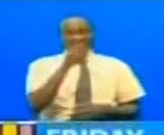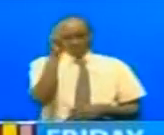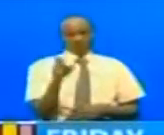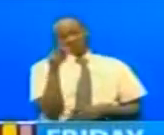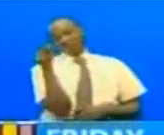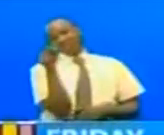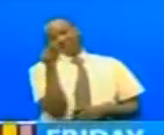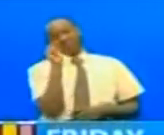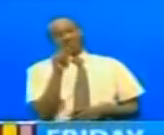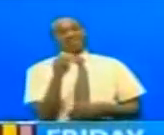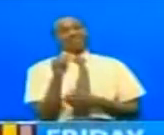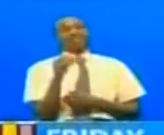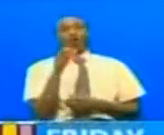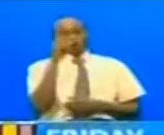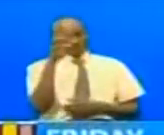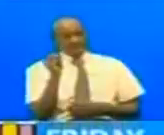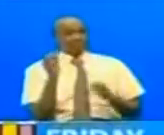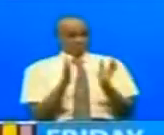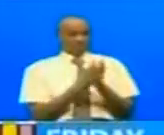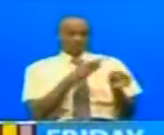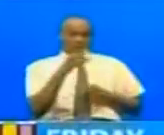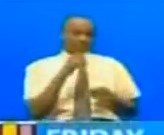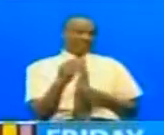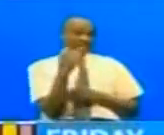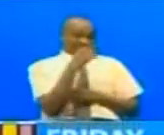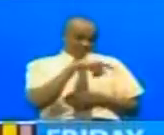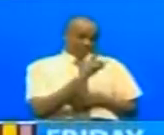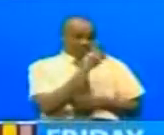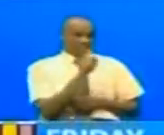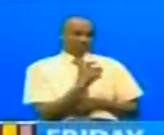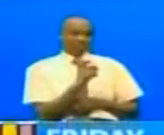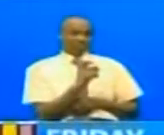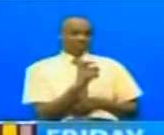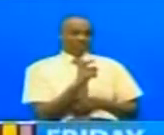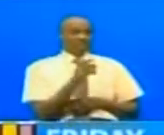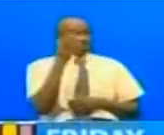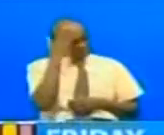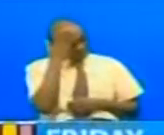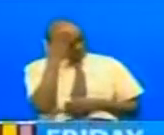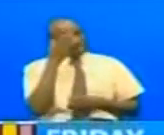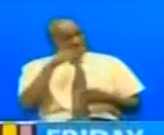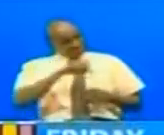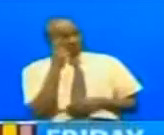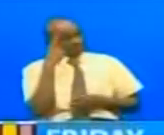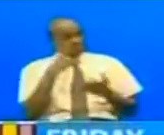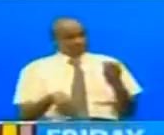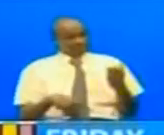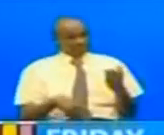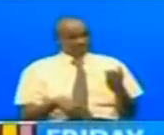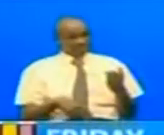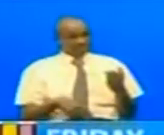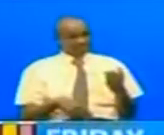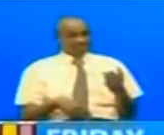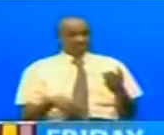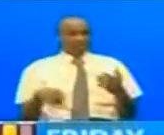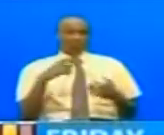Or the ODM and court should ask themselves. They should ask them because they, you know, according to them, we are